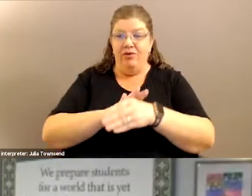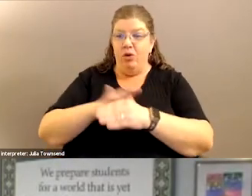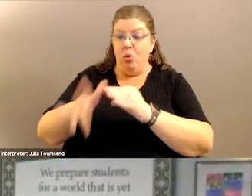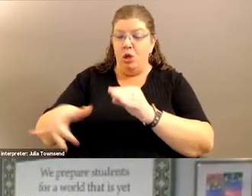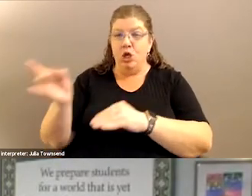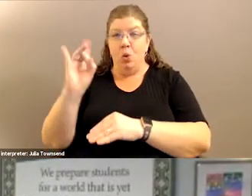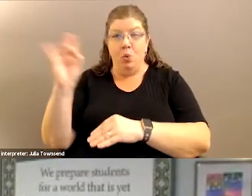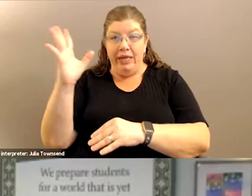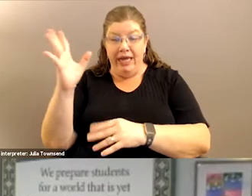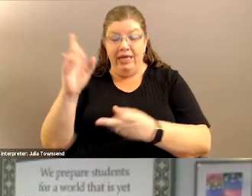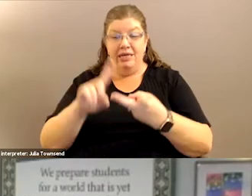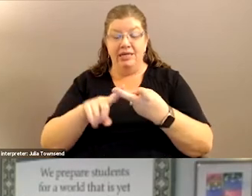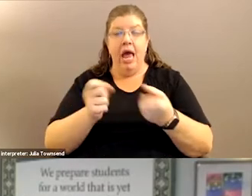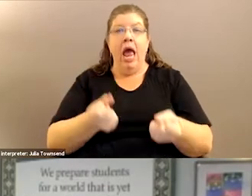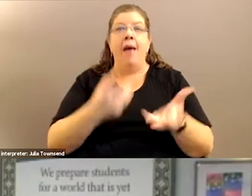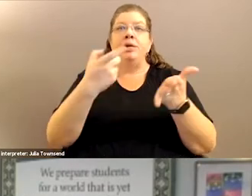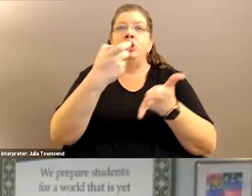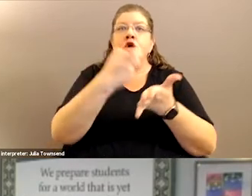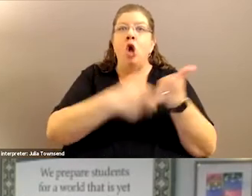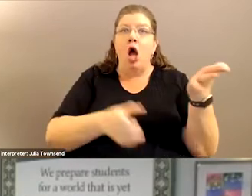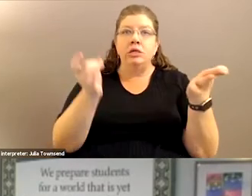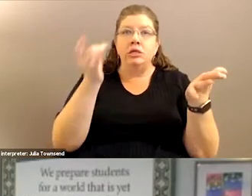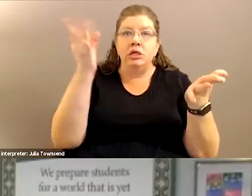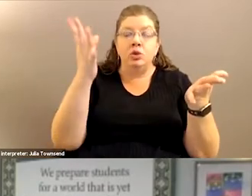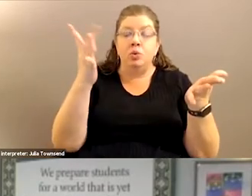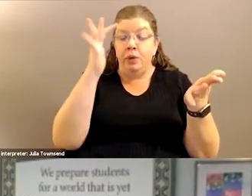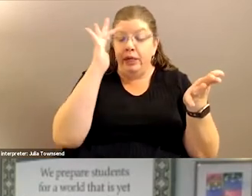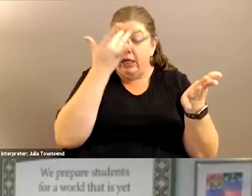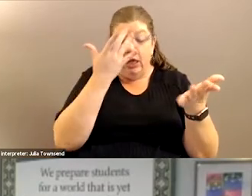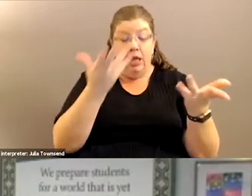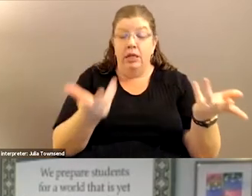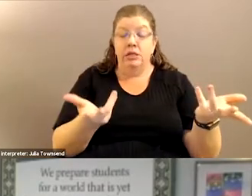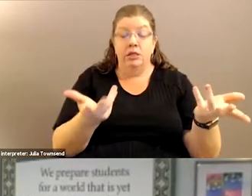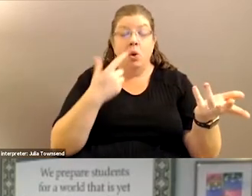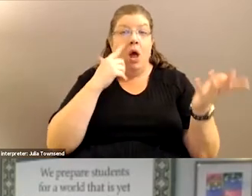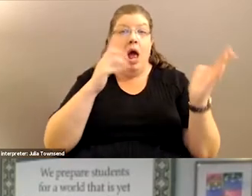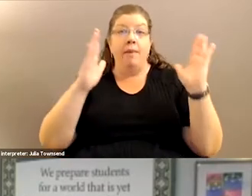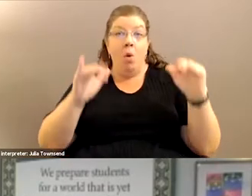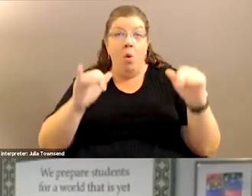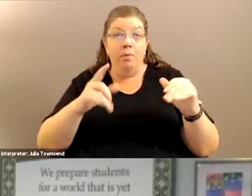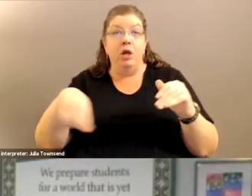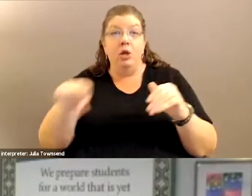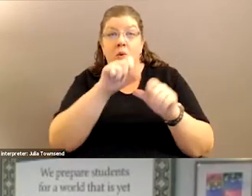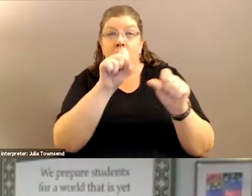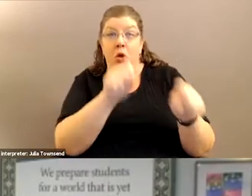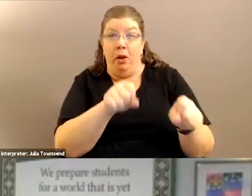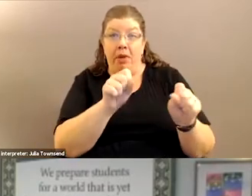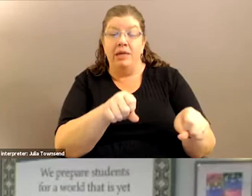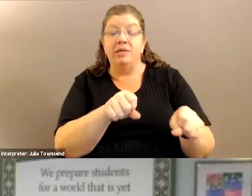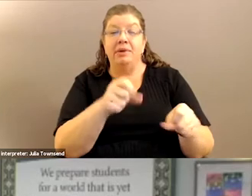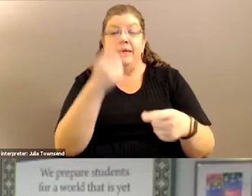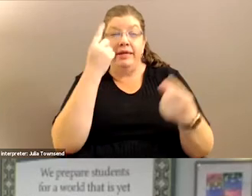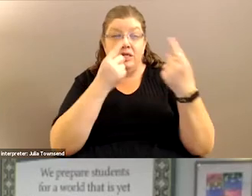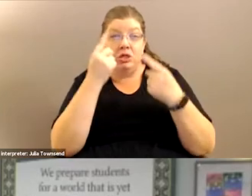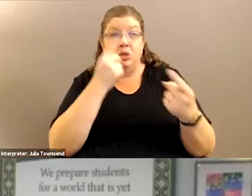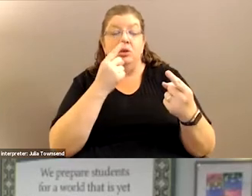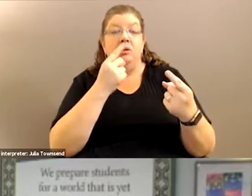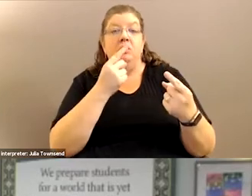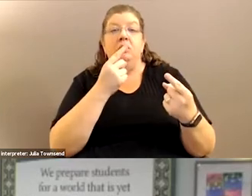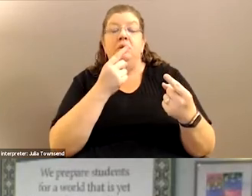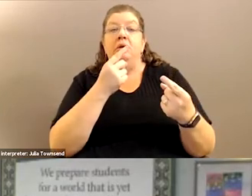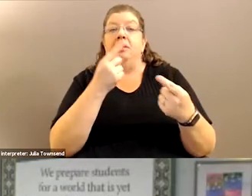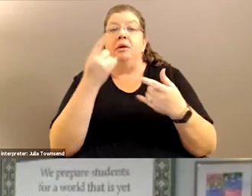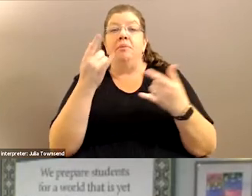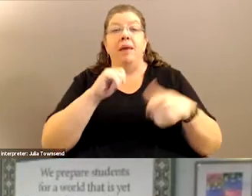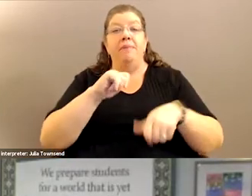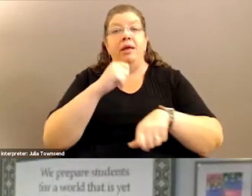the difference in how much this is costing um so i'm hoping that you could possibly be considering maybe a tent where it